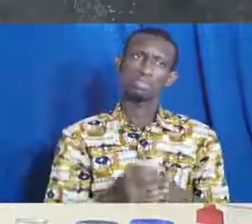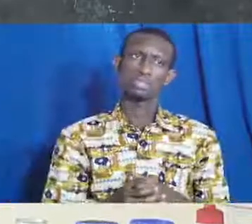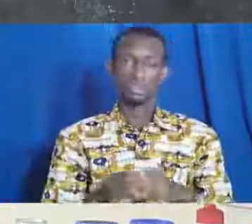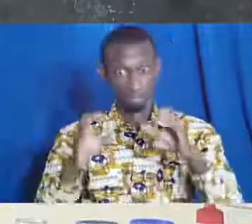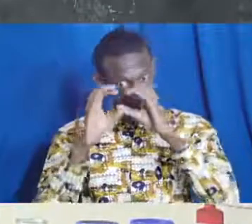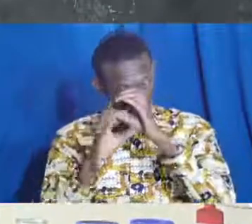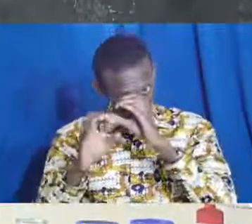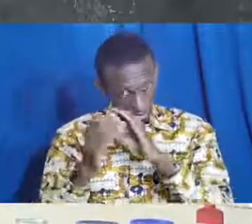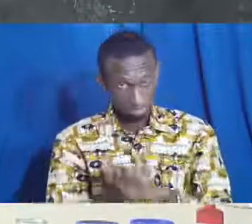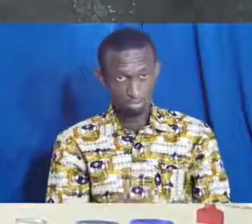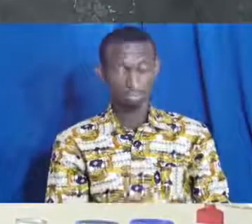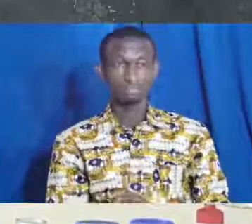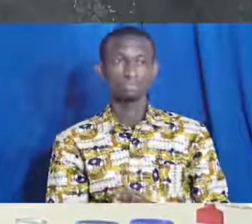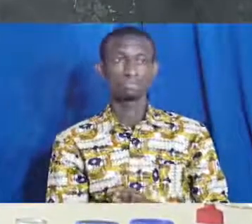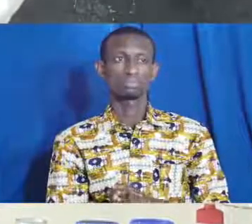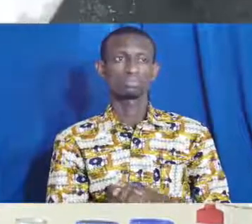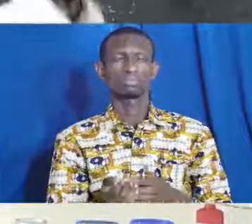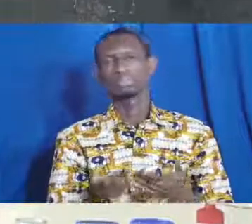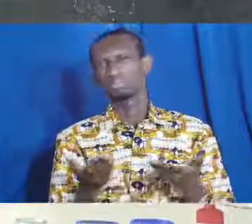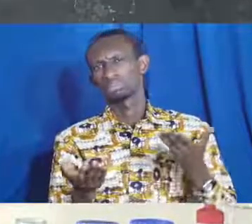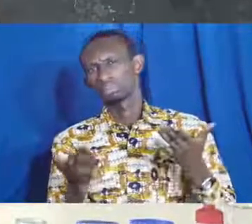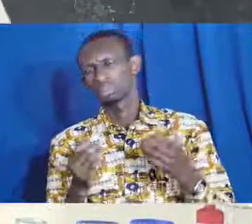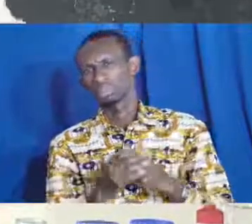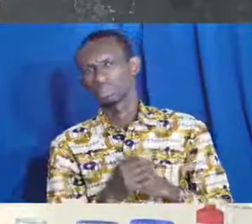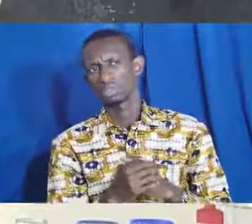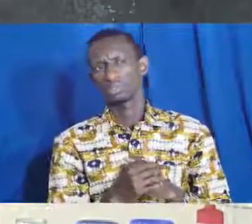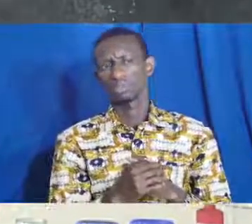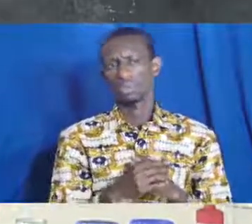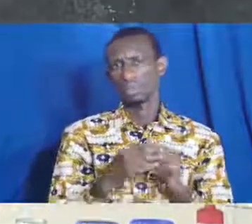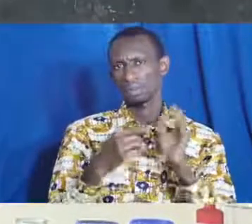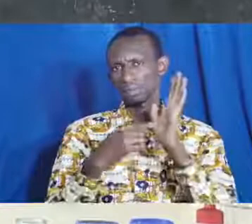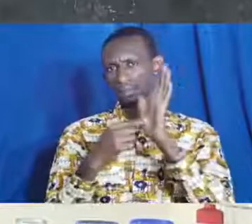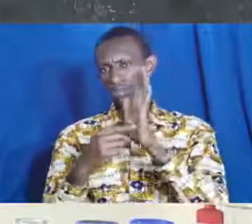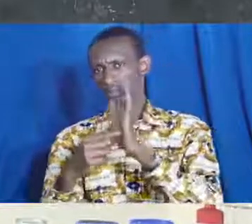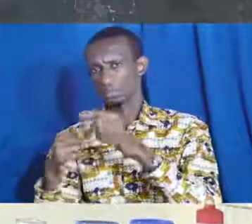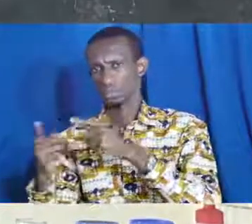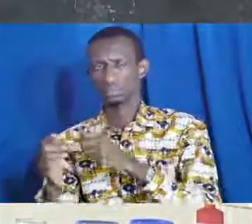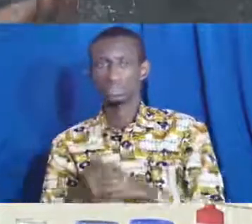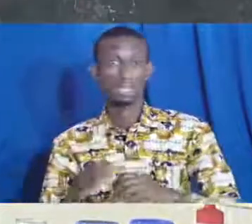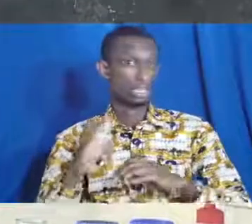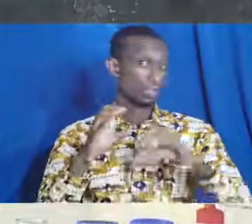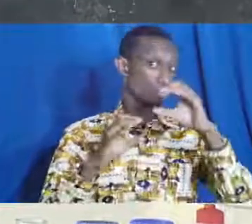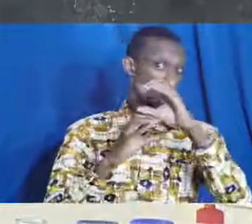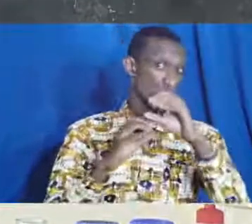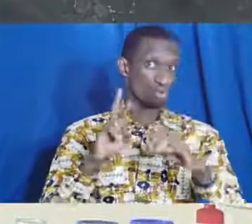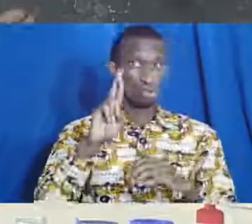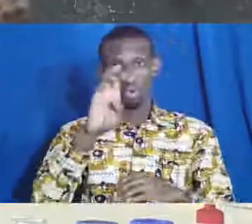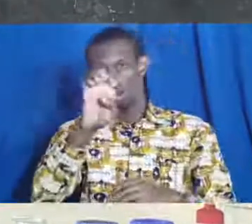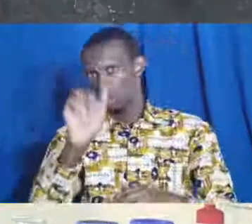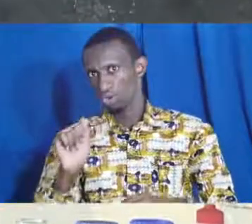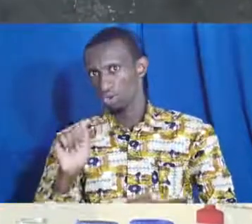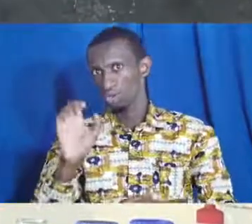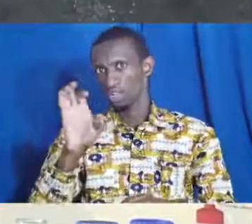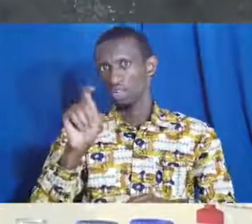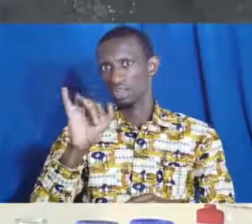Maybe you can even mention some of the examples that you know, some of the chemical reactions that occur or that take place